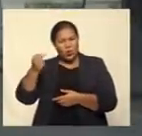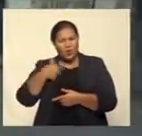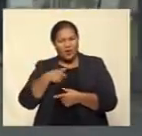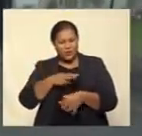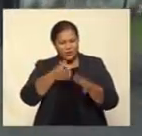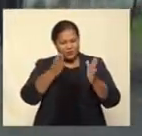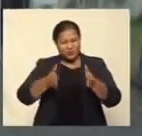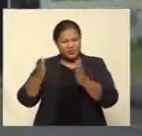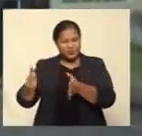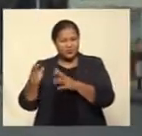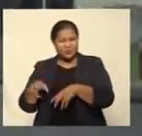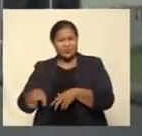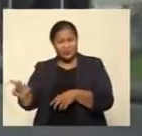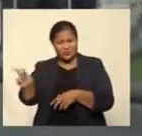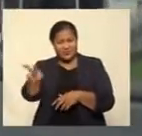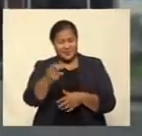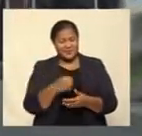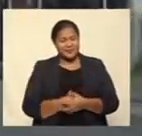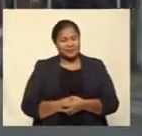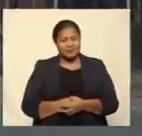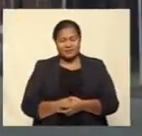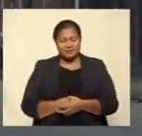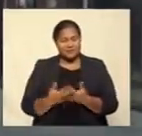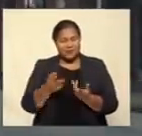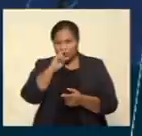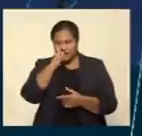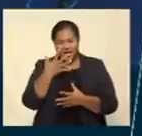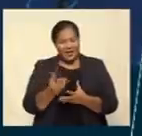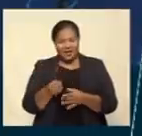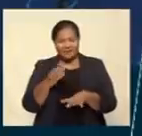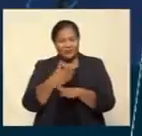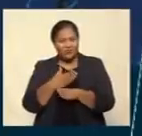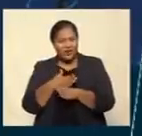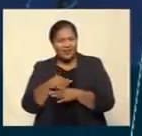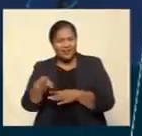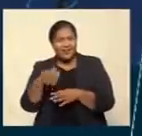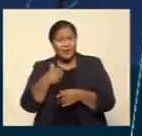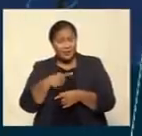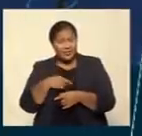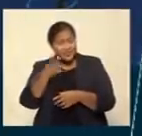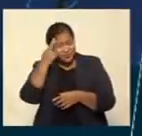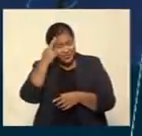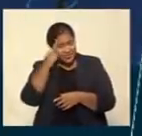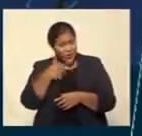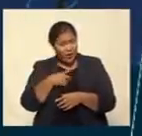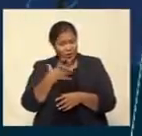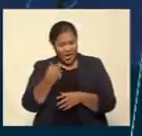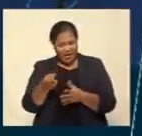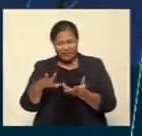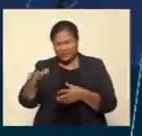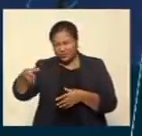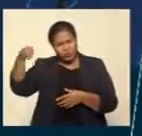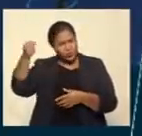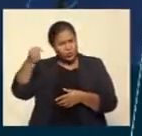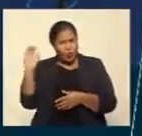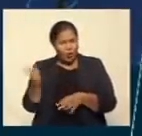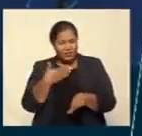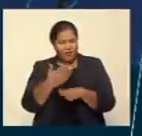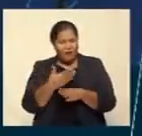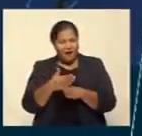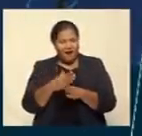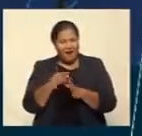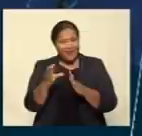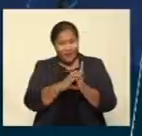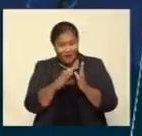on movement. We can't just have a good operation, so that is the reason behind we have eased our operation, because it doesn't